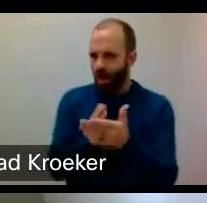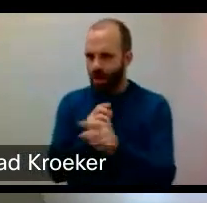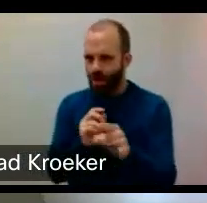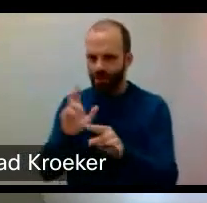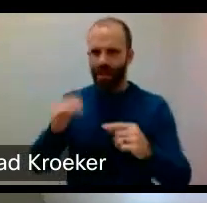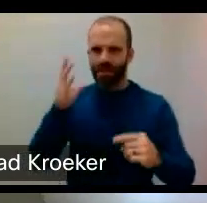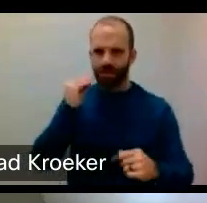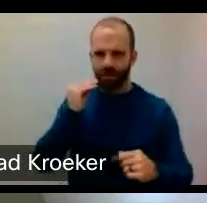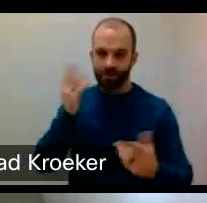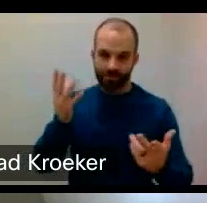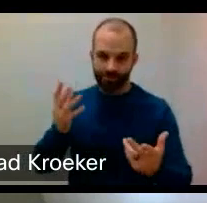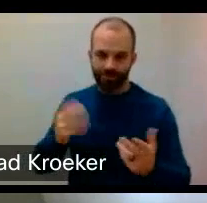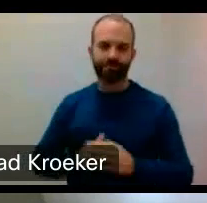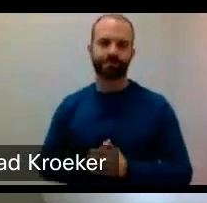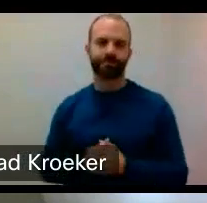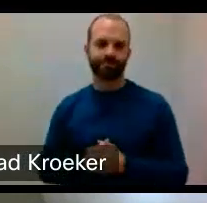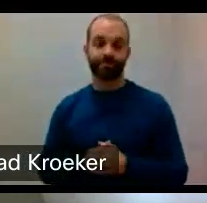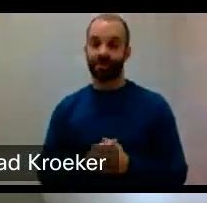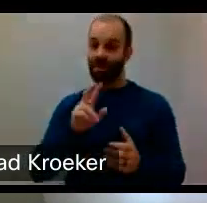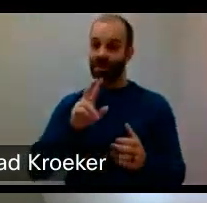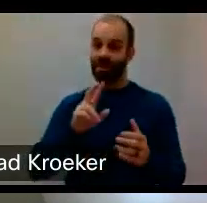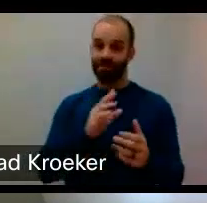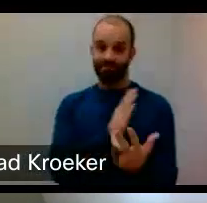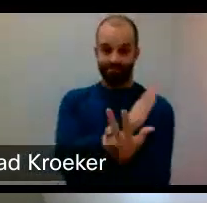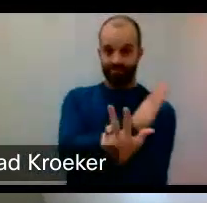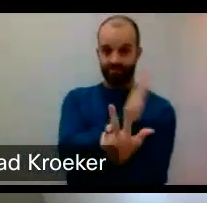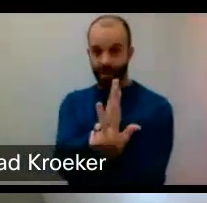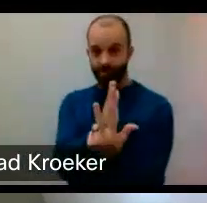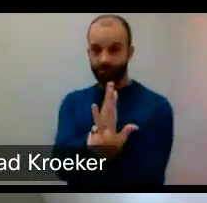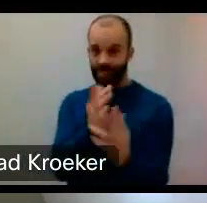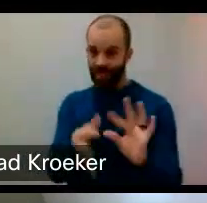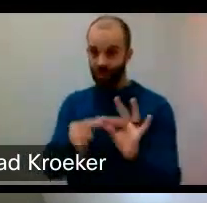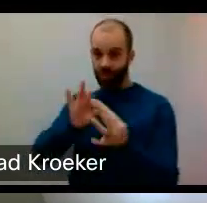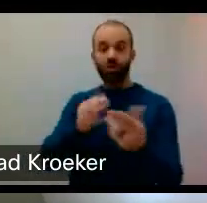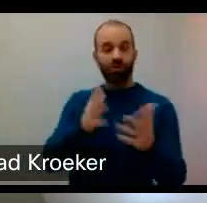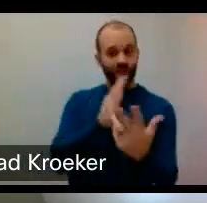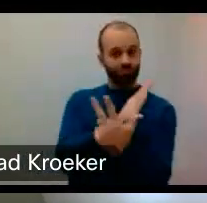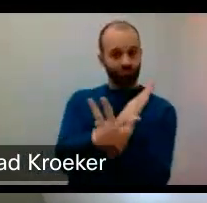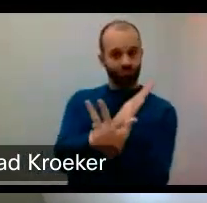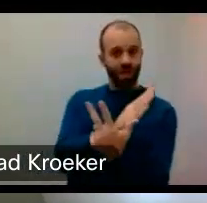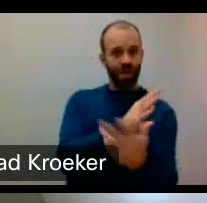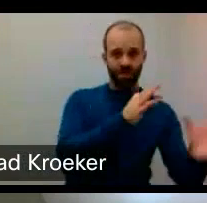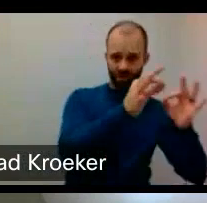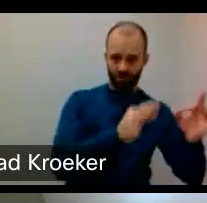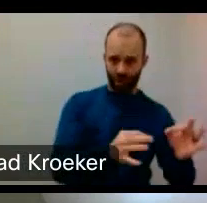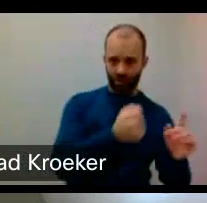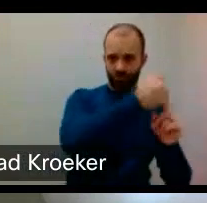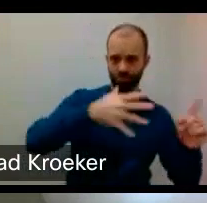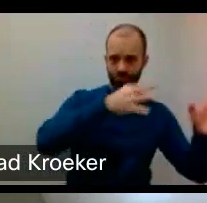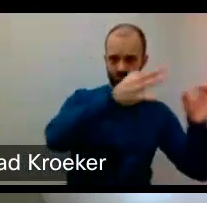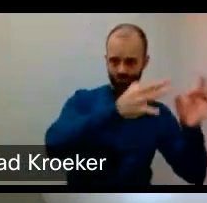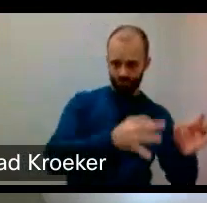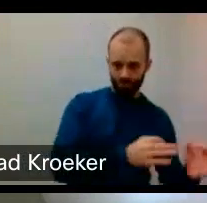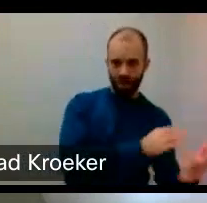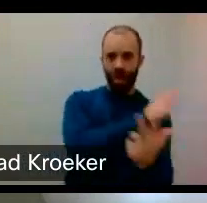on. So that's the second section. You've described it. You've kind of given more information about